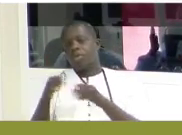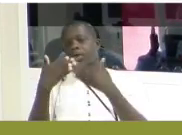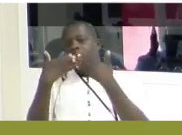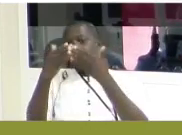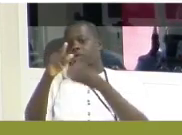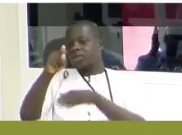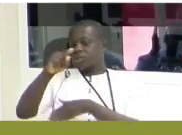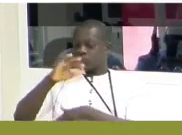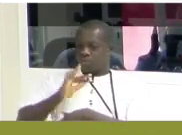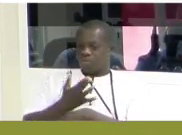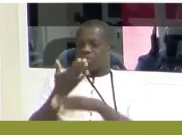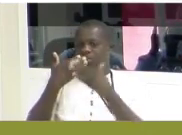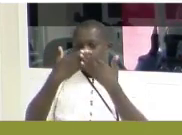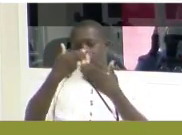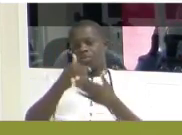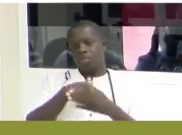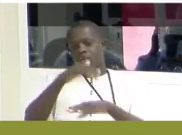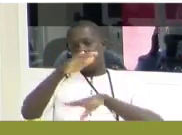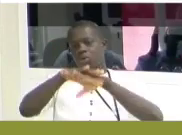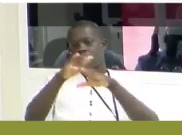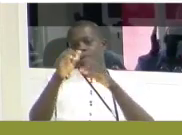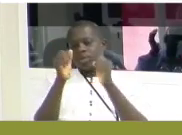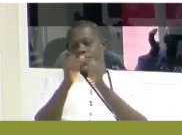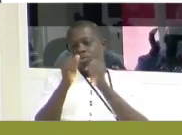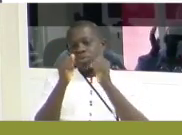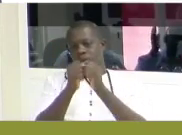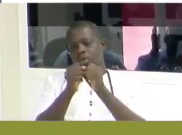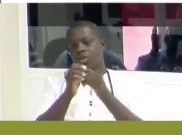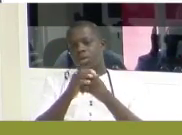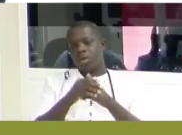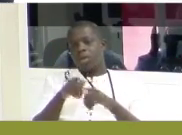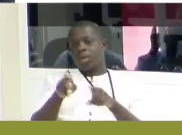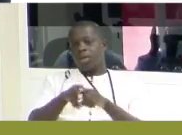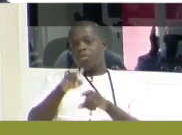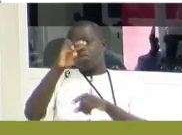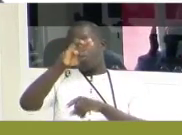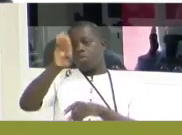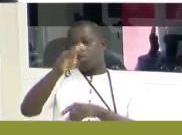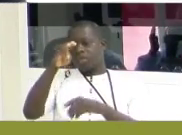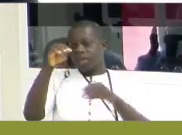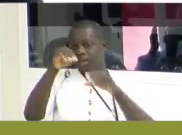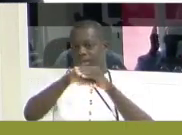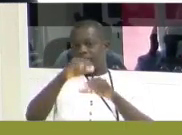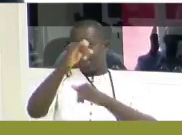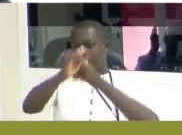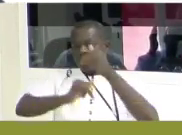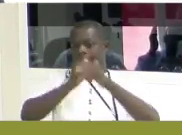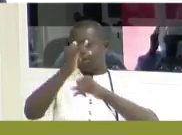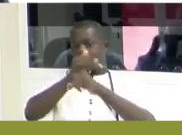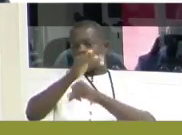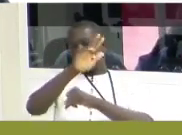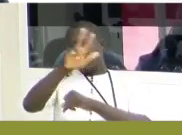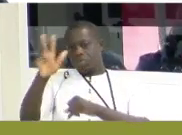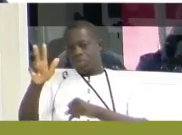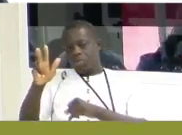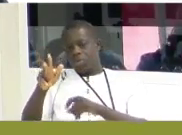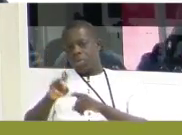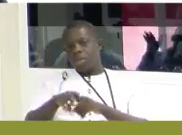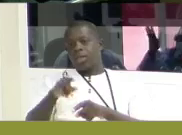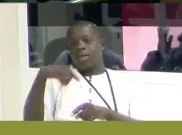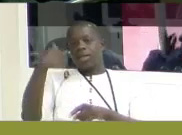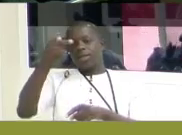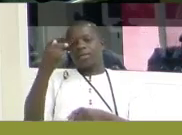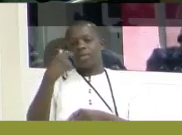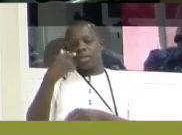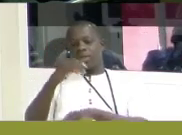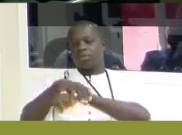told me on a Saturday. I logged on a Monday, and here I am today, the next day. Do you know how they actually